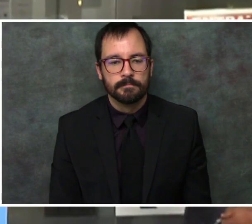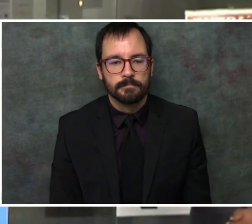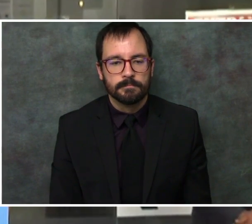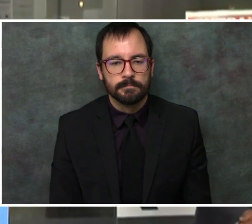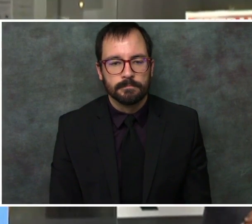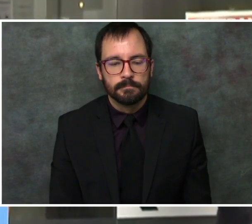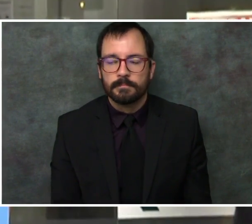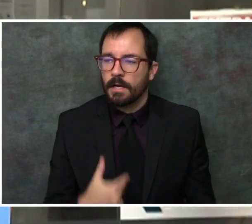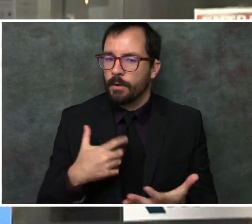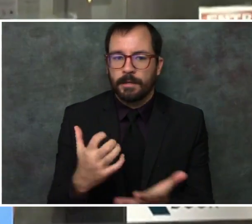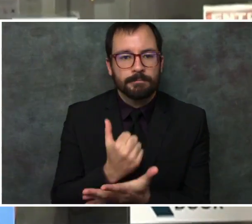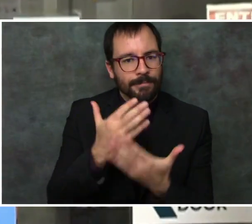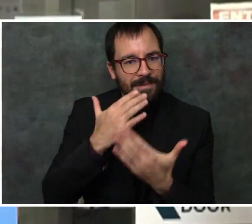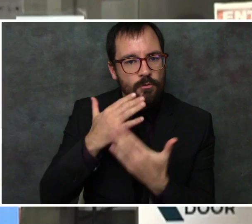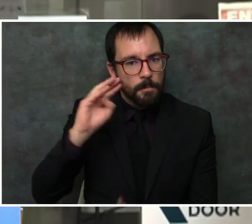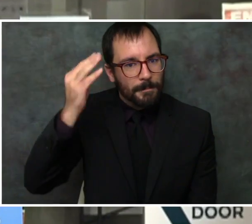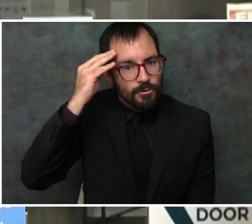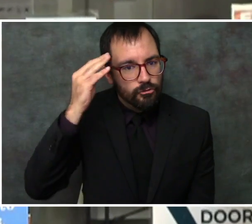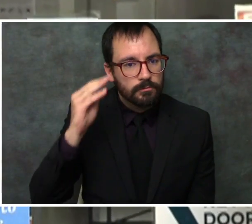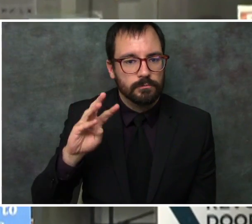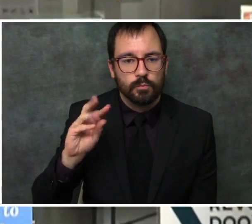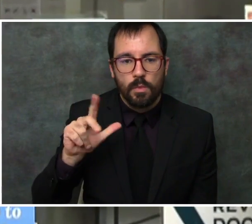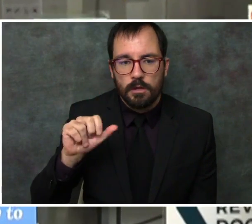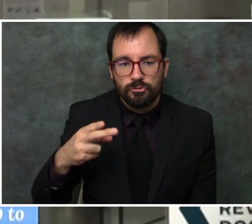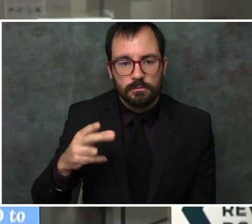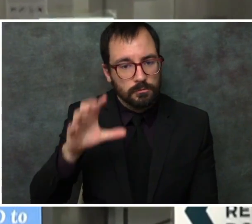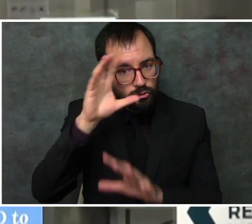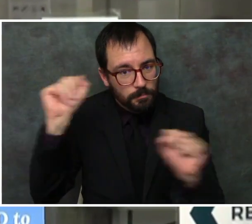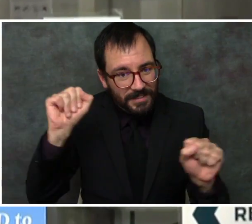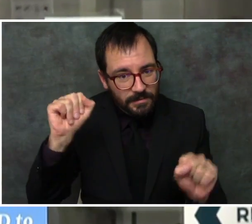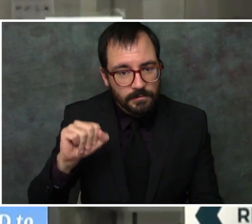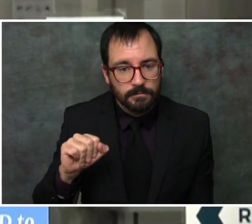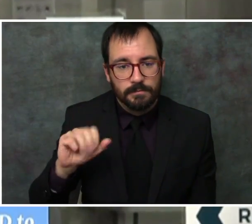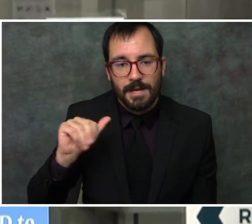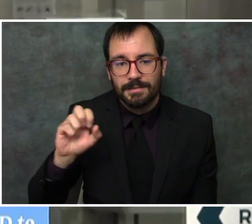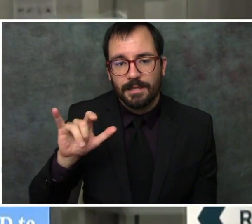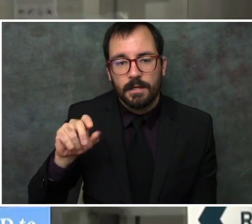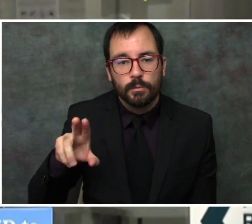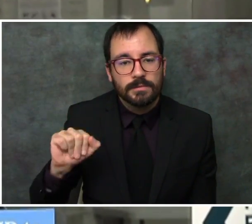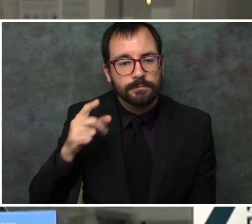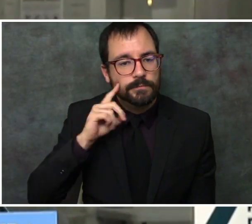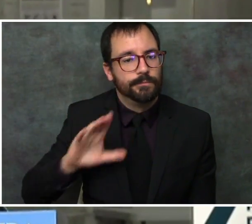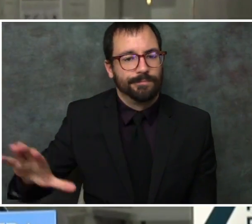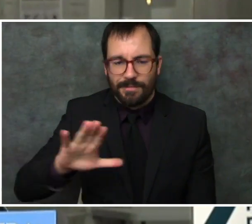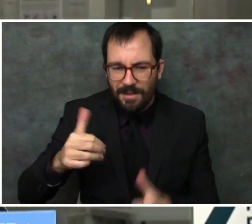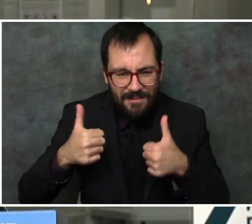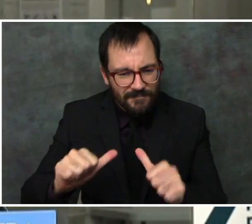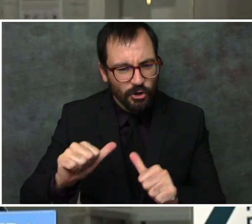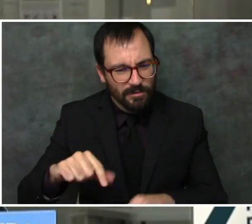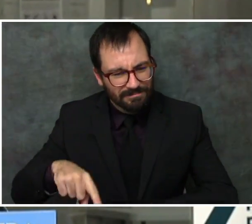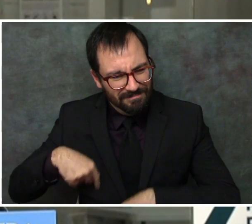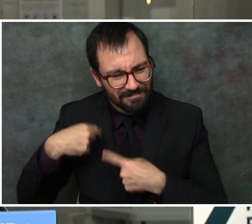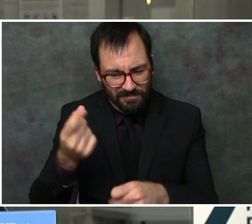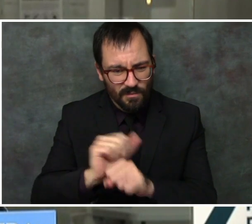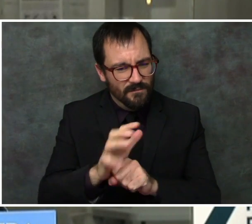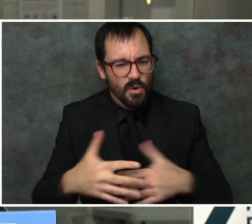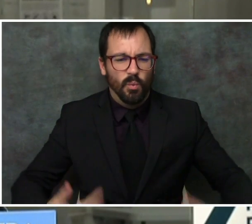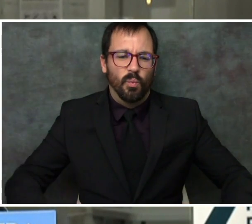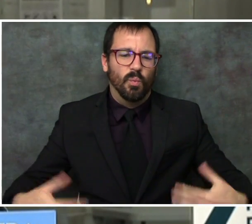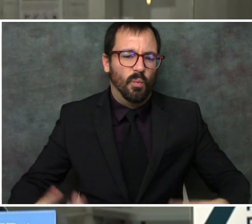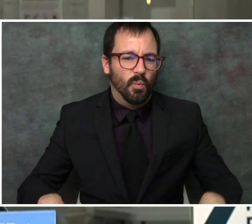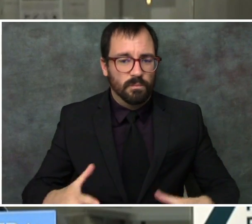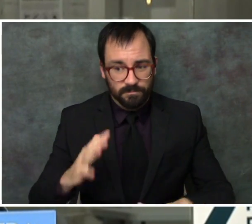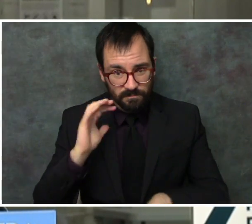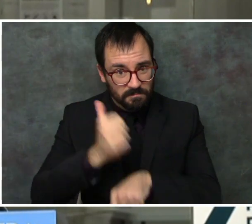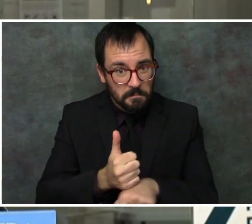I'd like to thank Mayor Walsh and Superintendent Cassellius for their efforts over the course of the COVID-19 pandemic to create a plan for